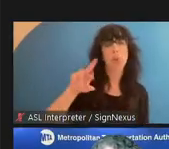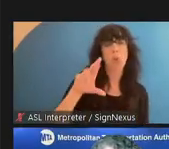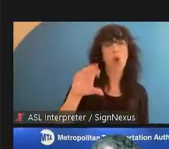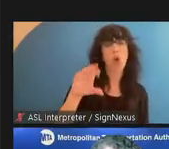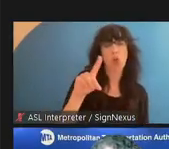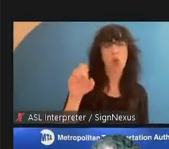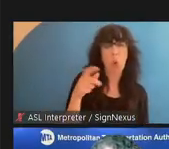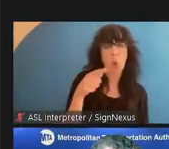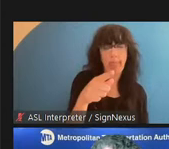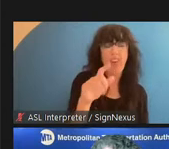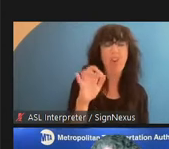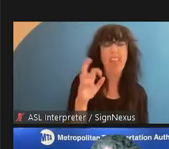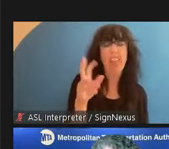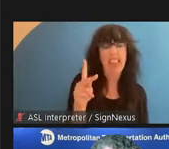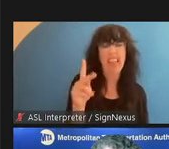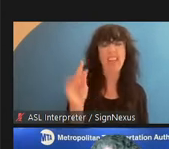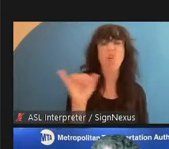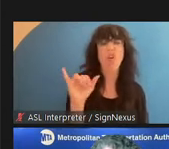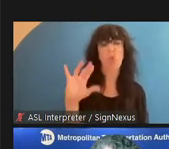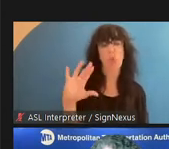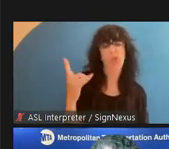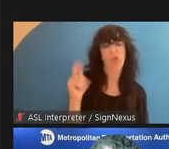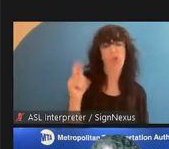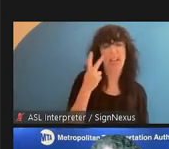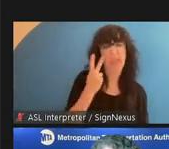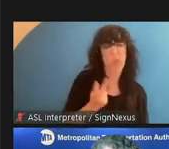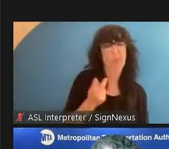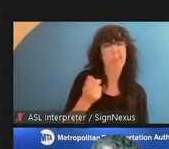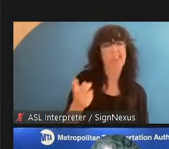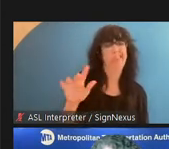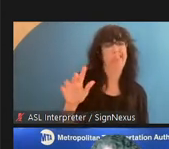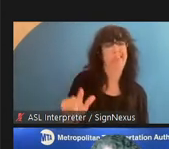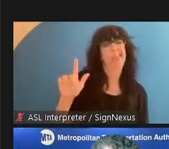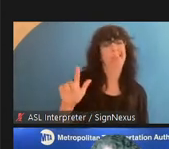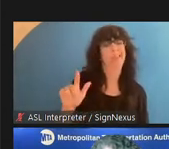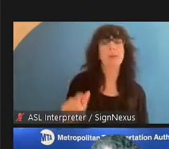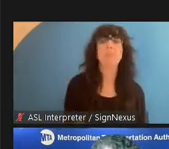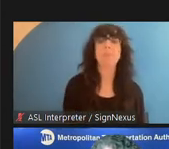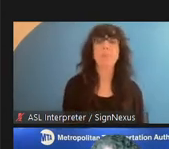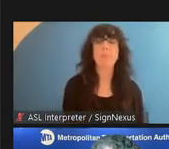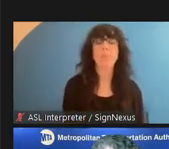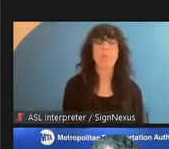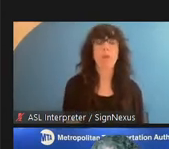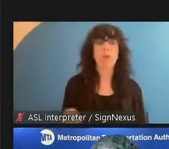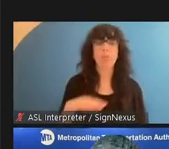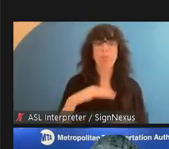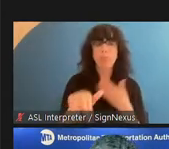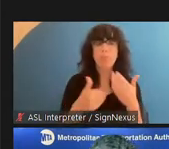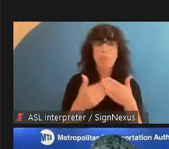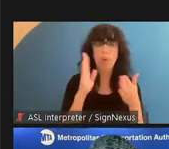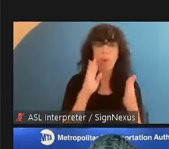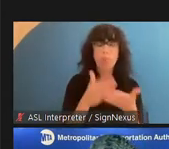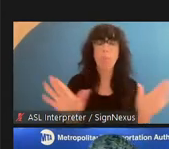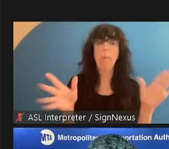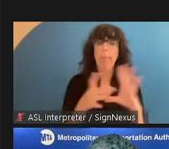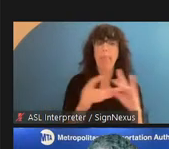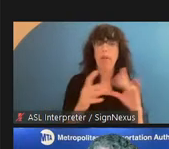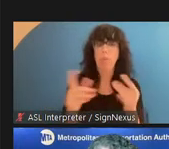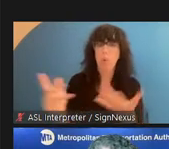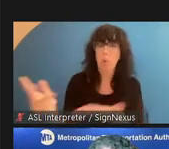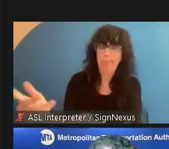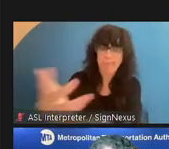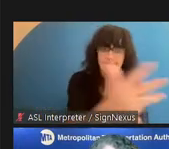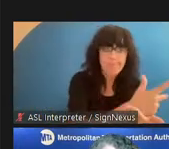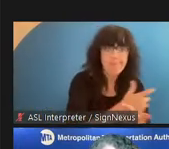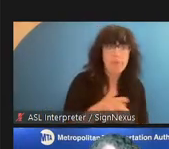the link can also be found in the chat section of the zoom we are gathering public comment today on the environmental assessment for the central